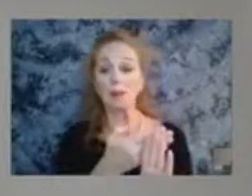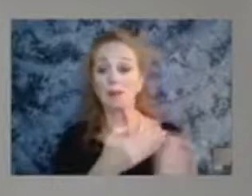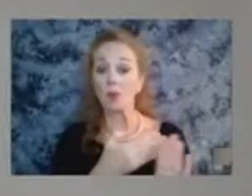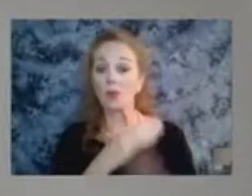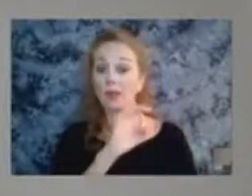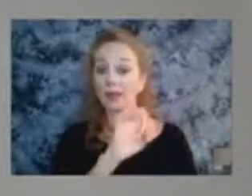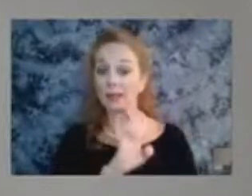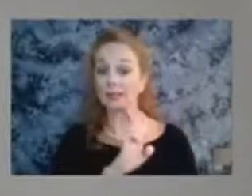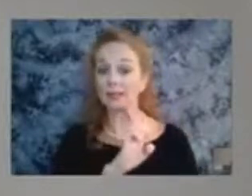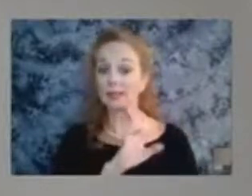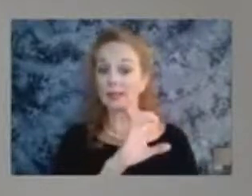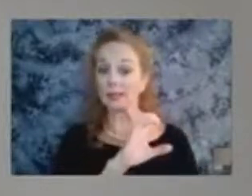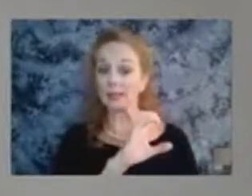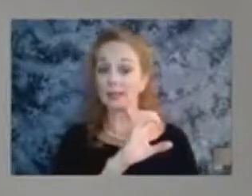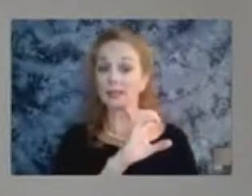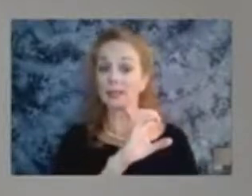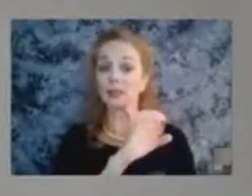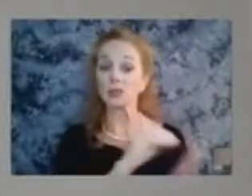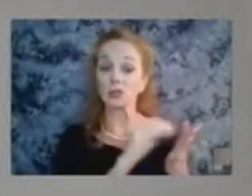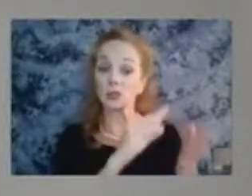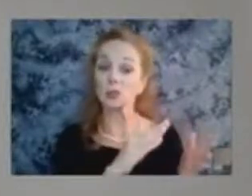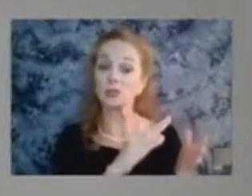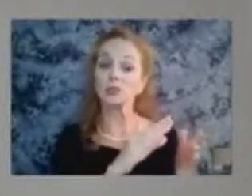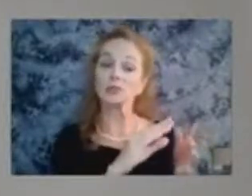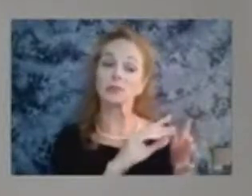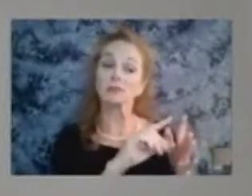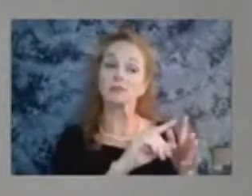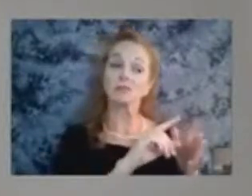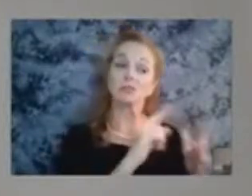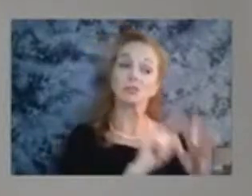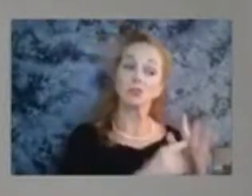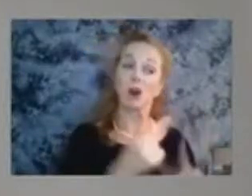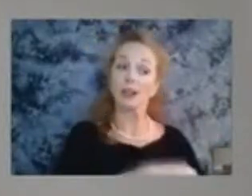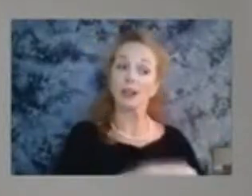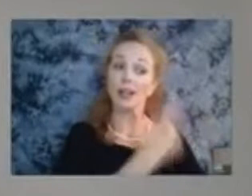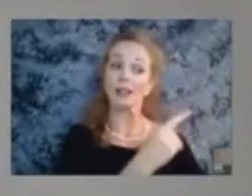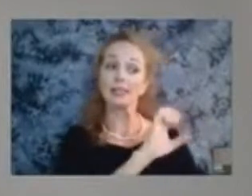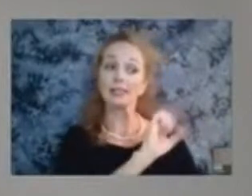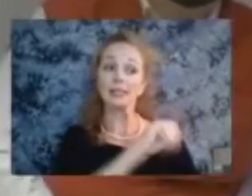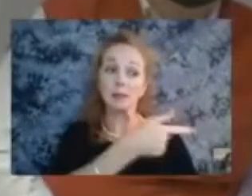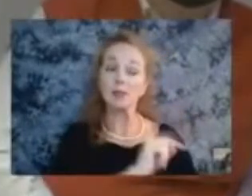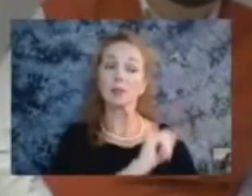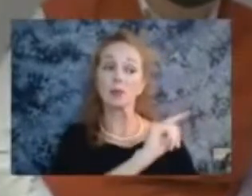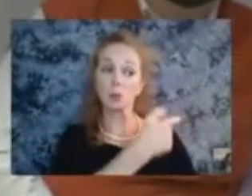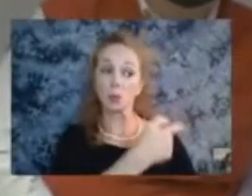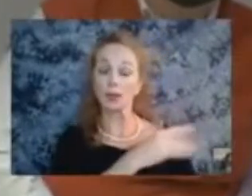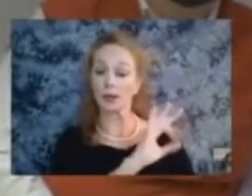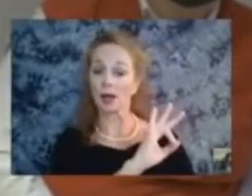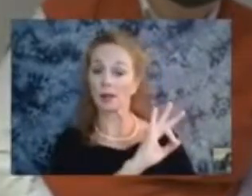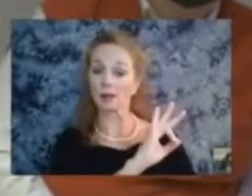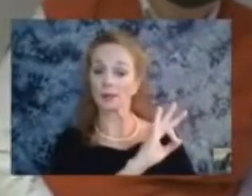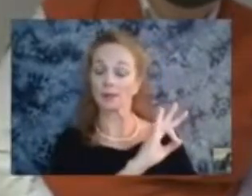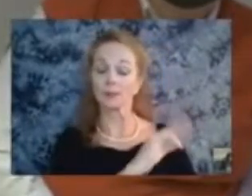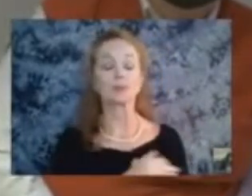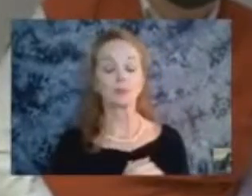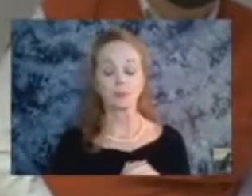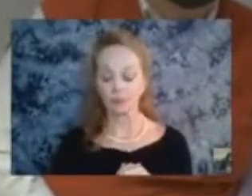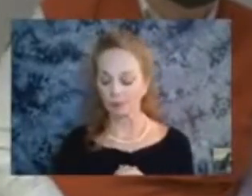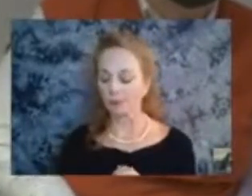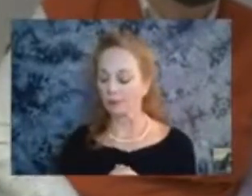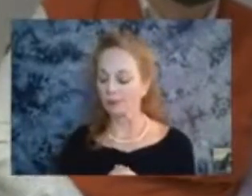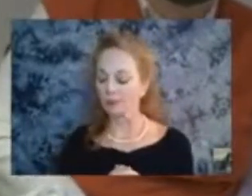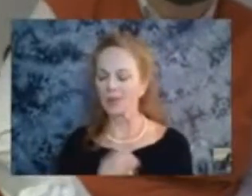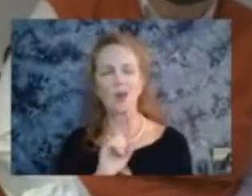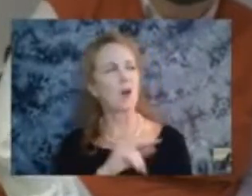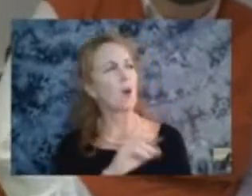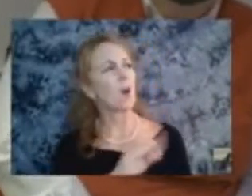date, reentry date of September the 29th. Okay, it's good to know. Also custodians, you didn't mention, because